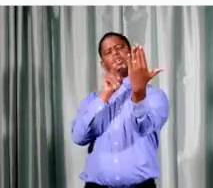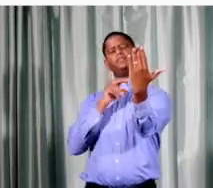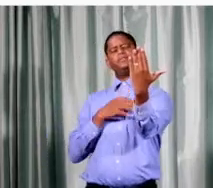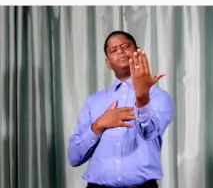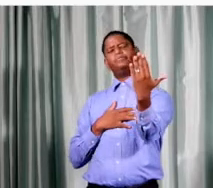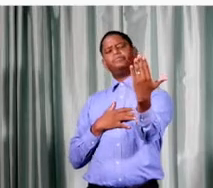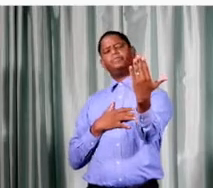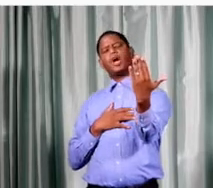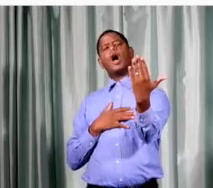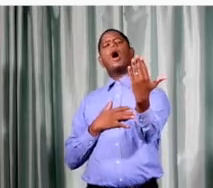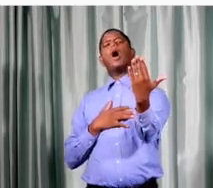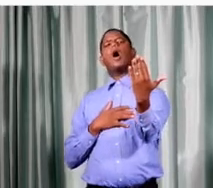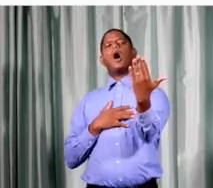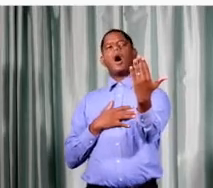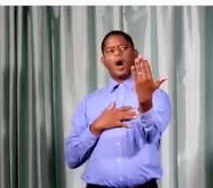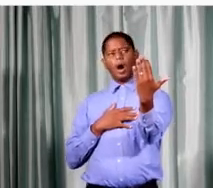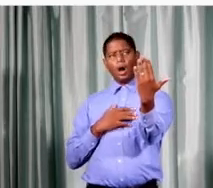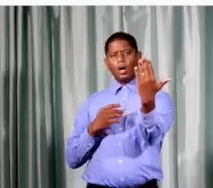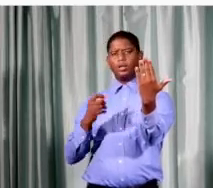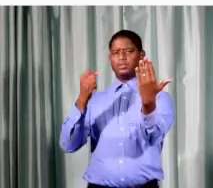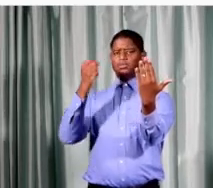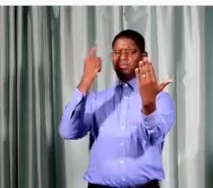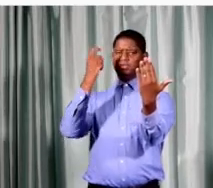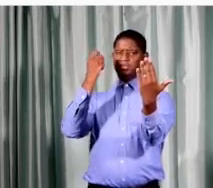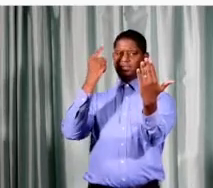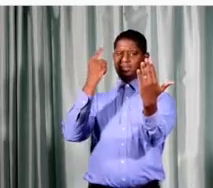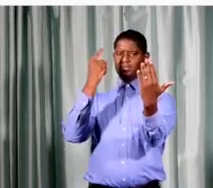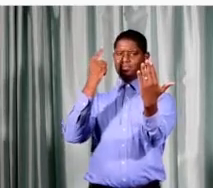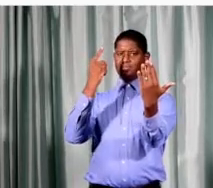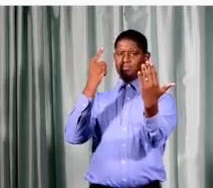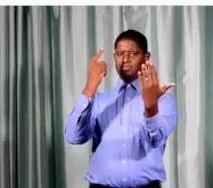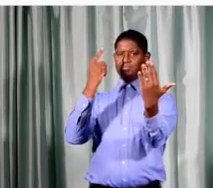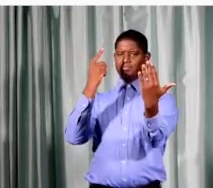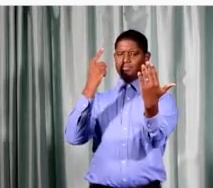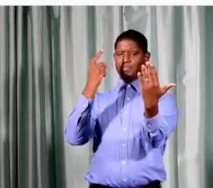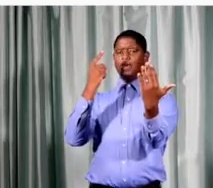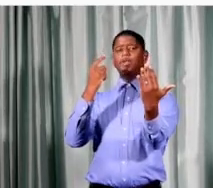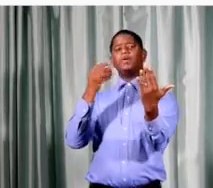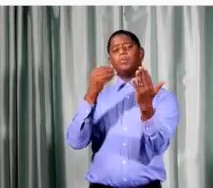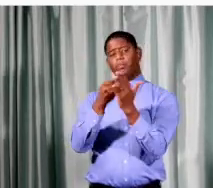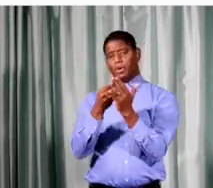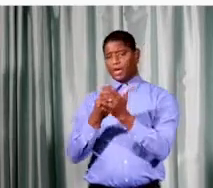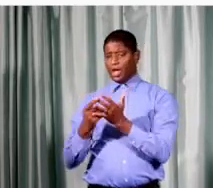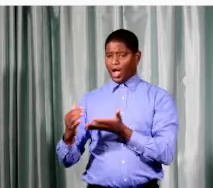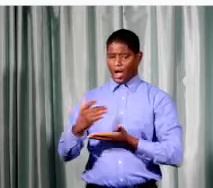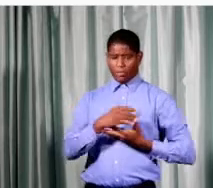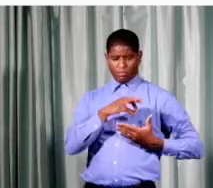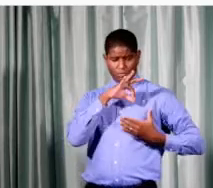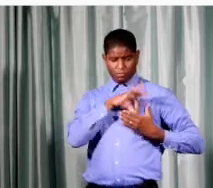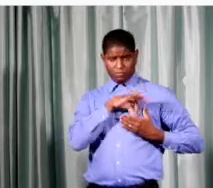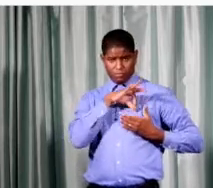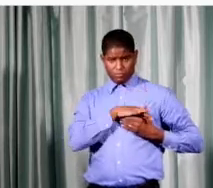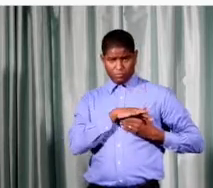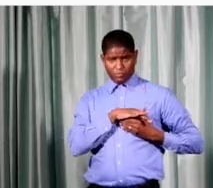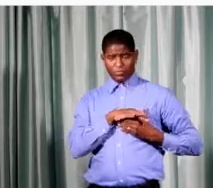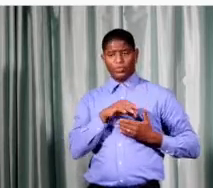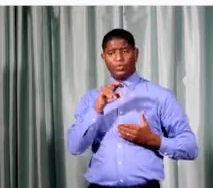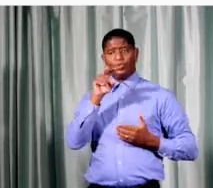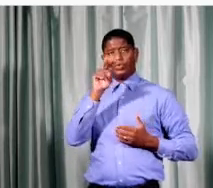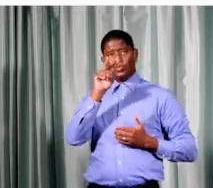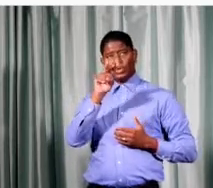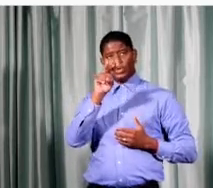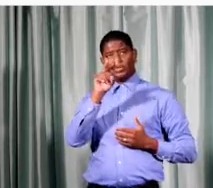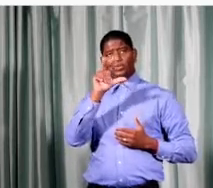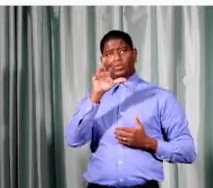But in terms of cash, the business really made $24,000 in cash. But the business spent